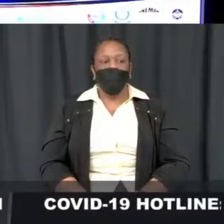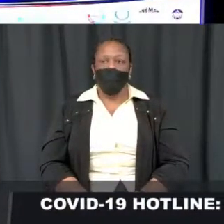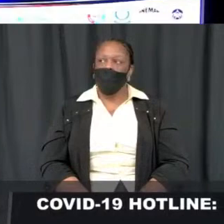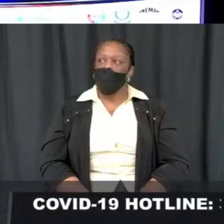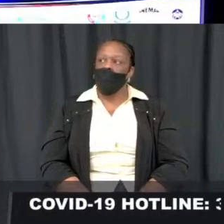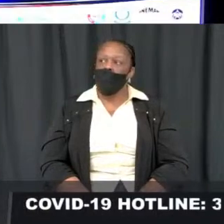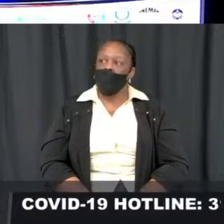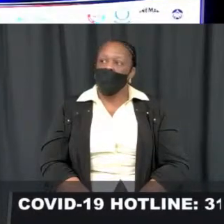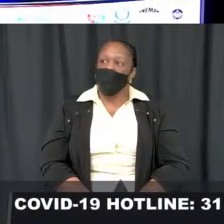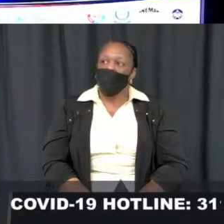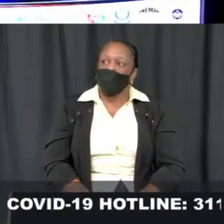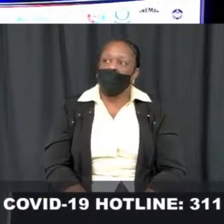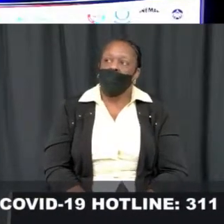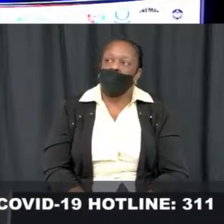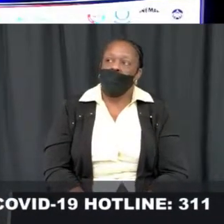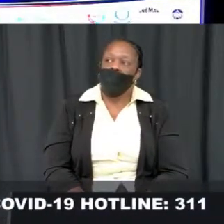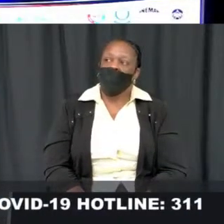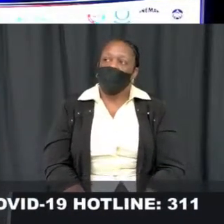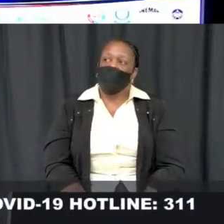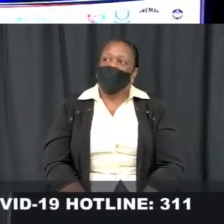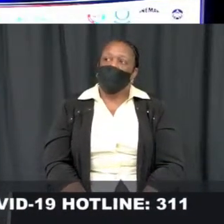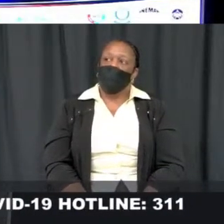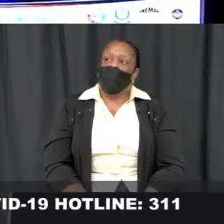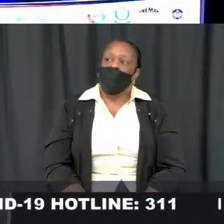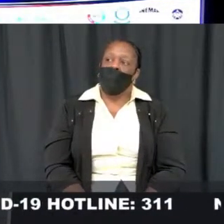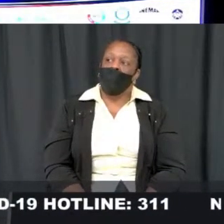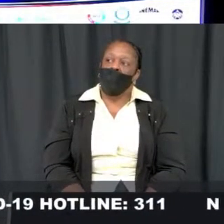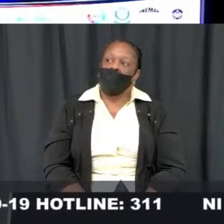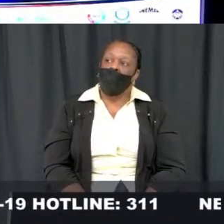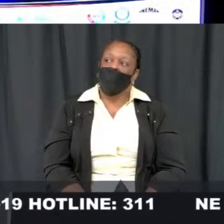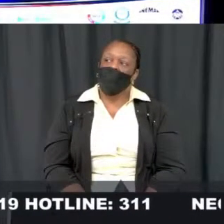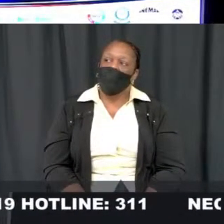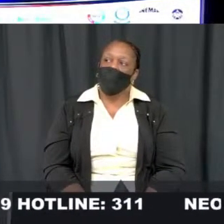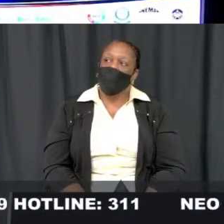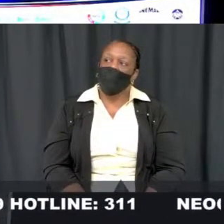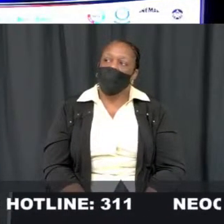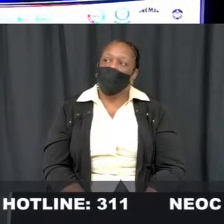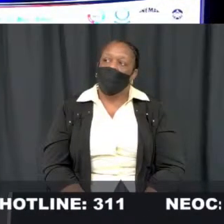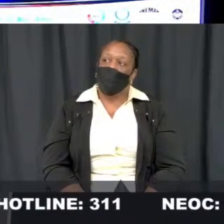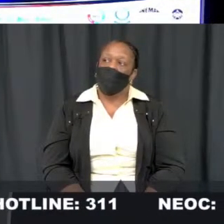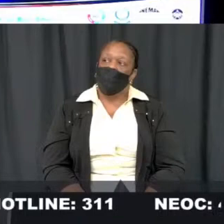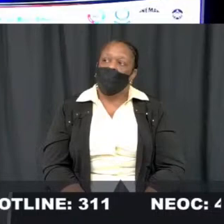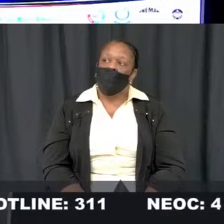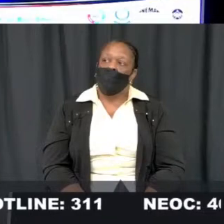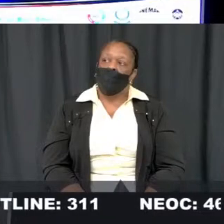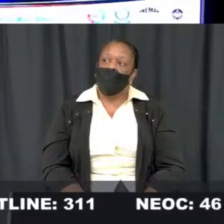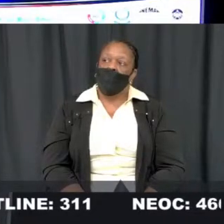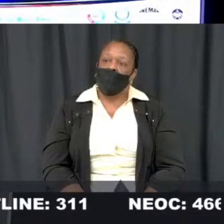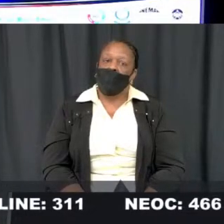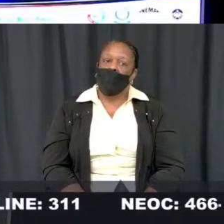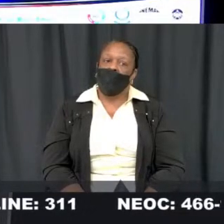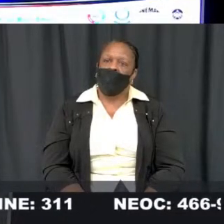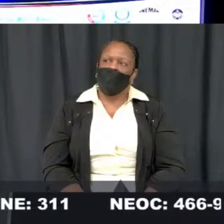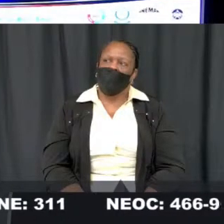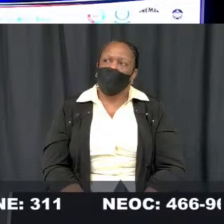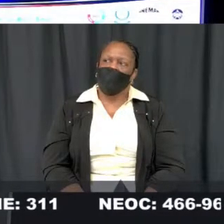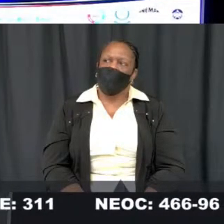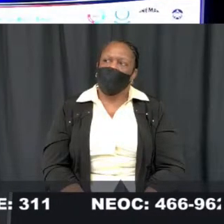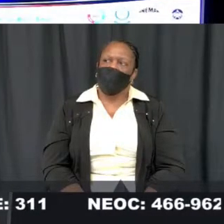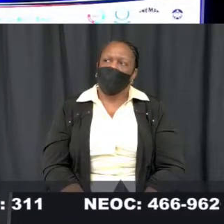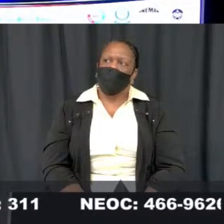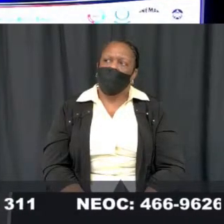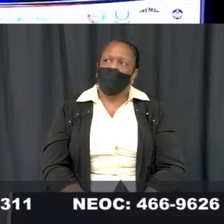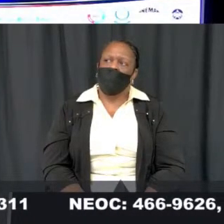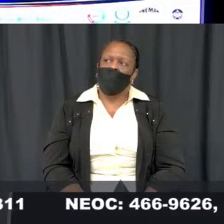There is something going around saying that there are two types of vaccine